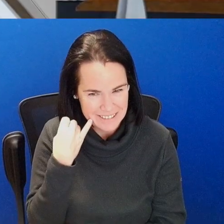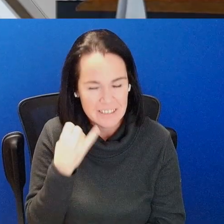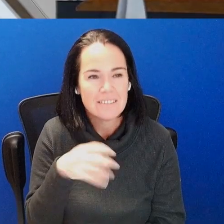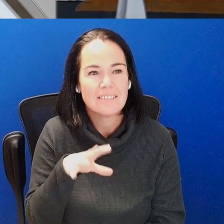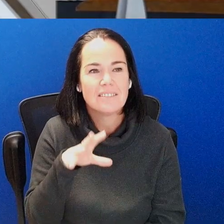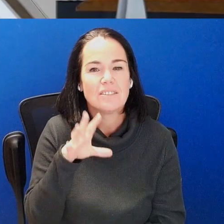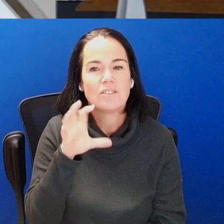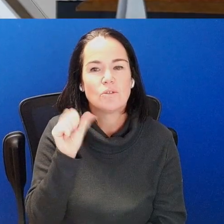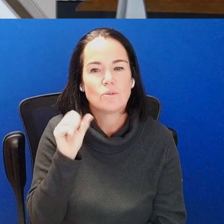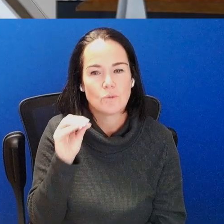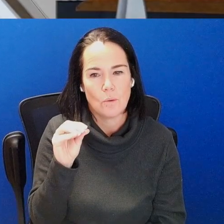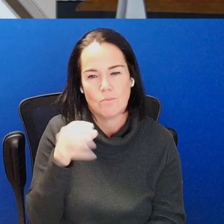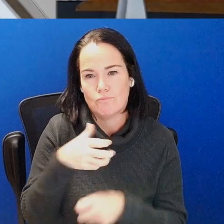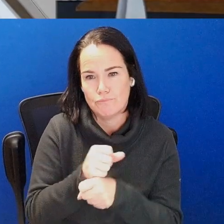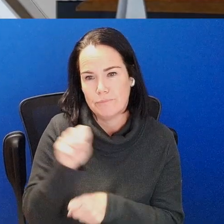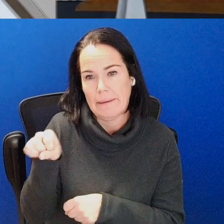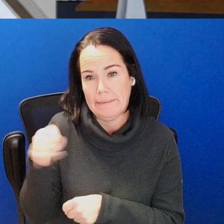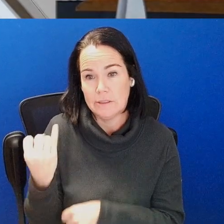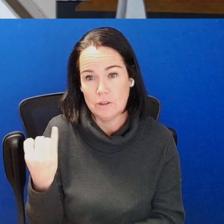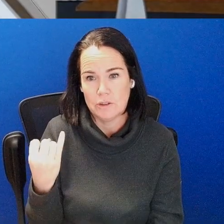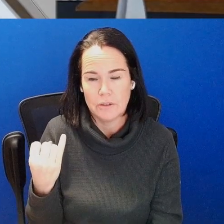SJ. And so